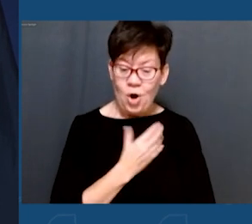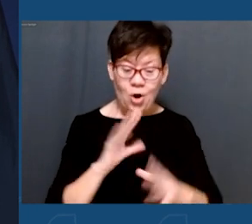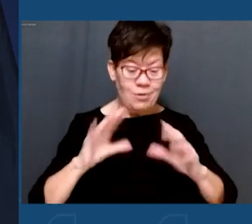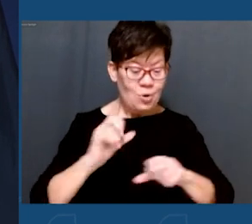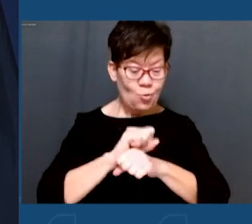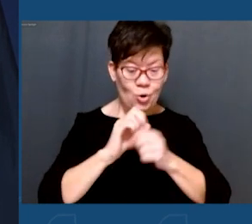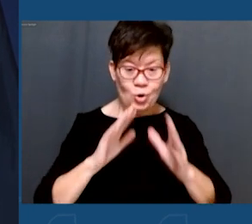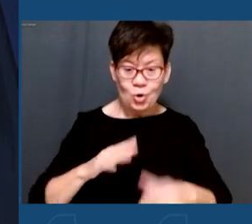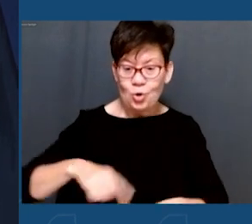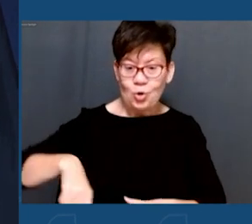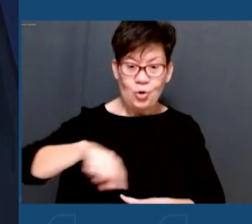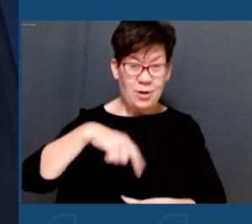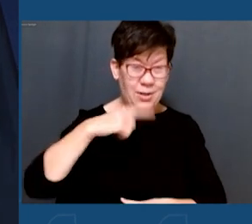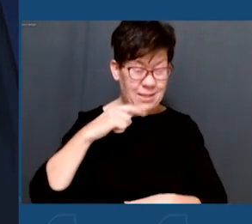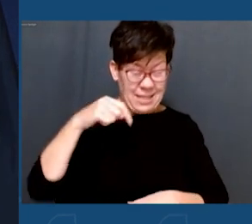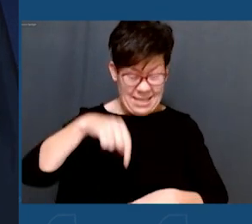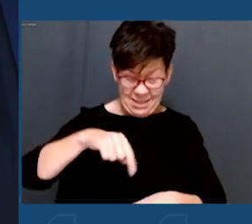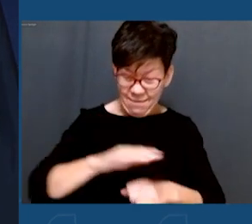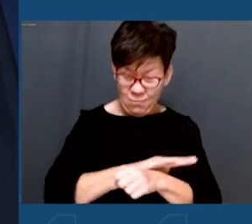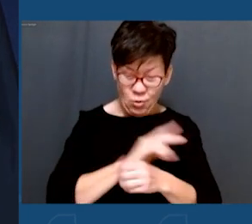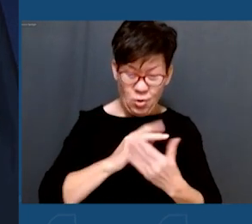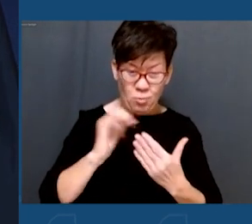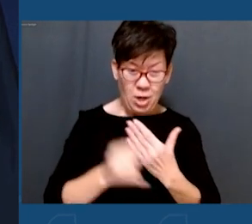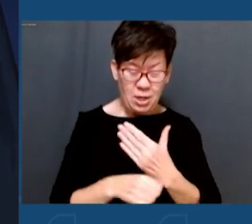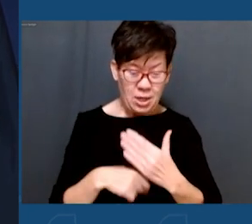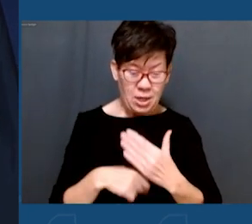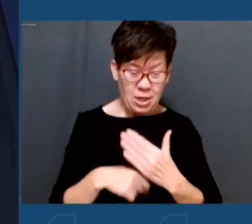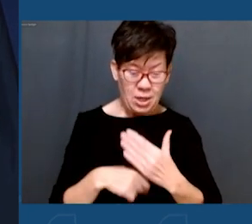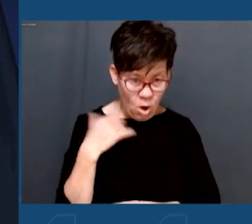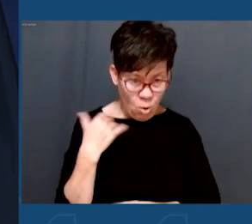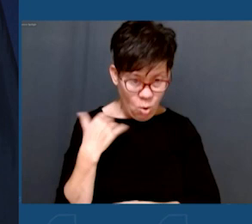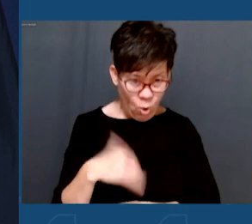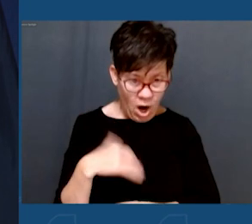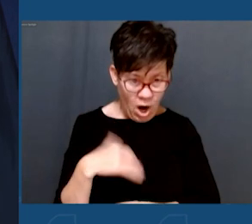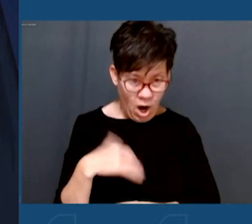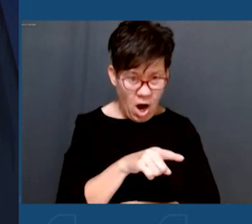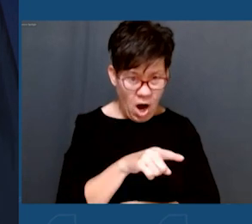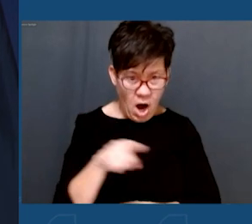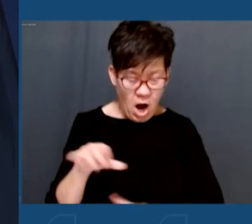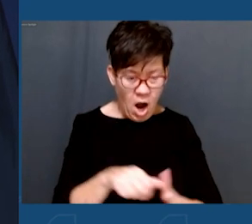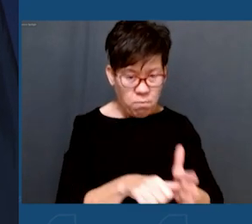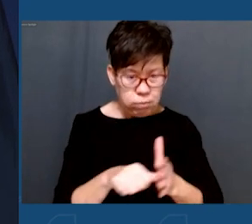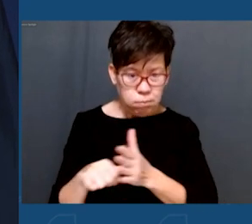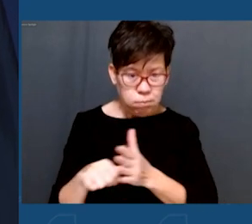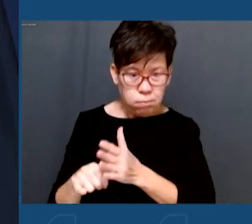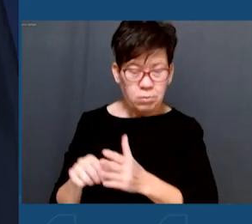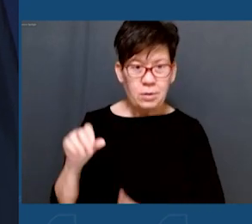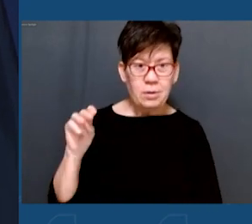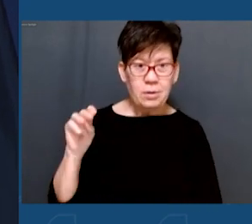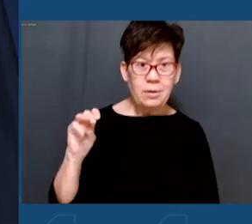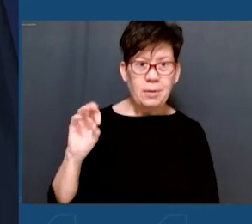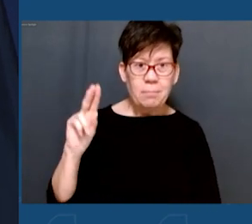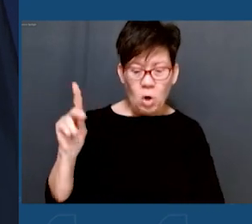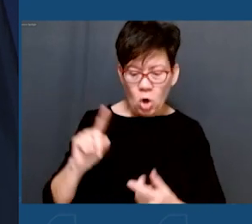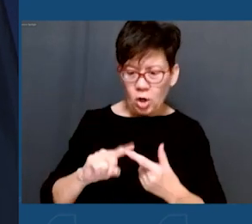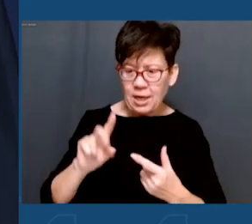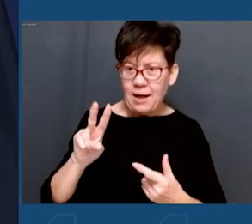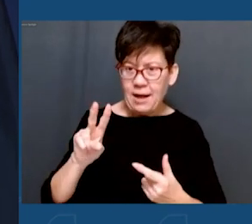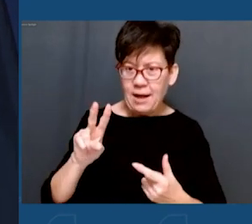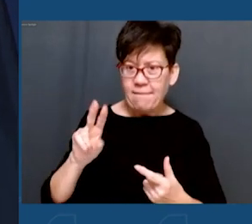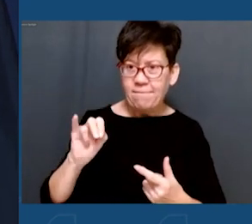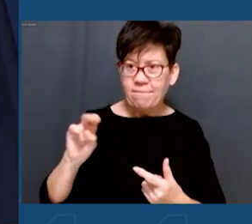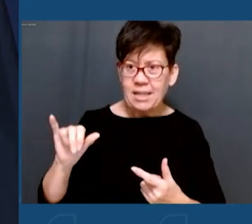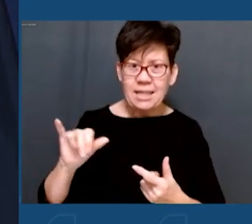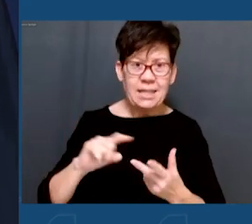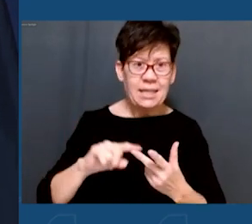project blow my mind at every step of the way. Starting with Mark Mistretta, Vinny, Ange, the entire crew at State Parks here is